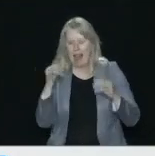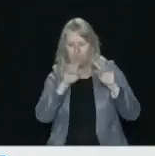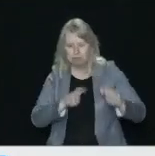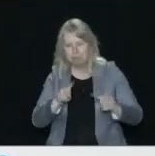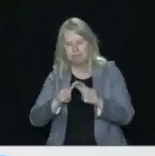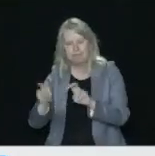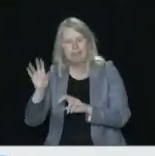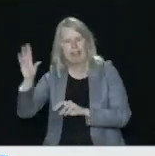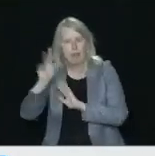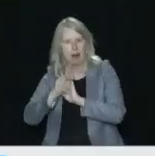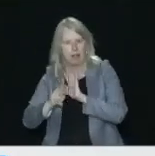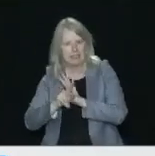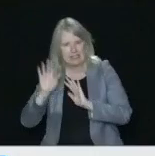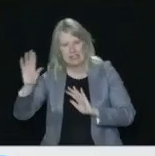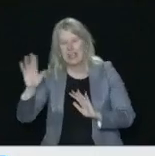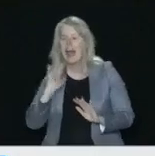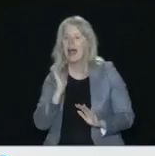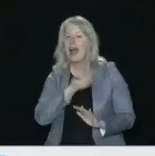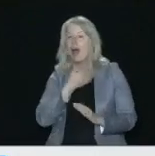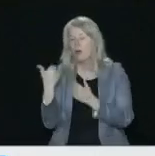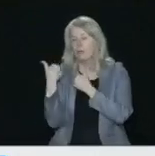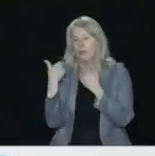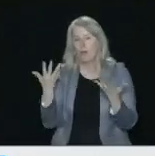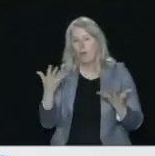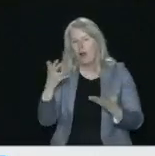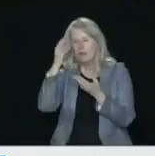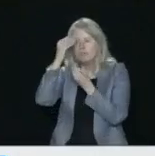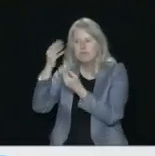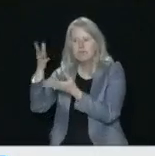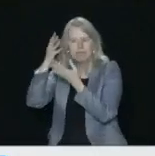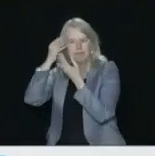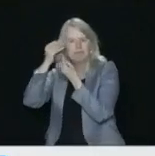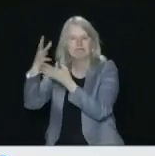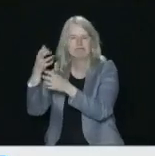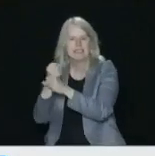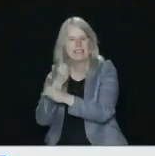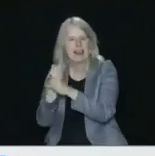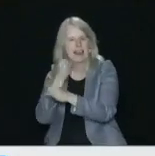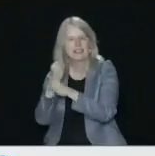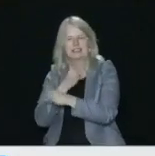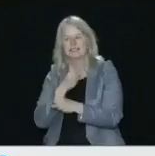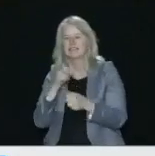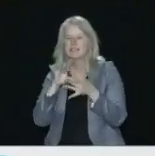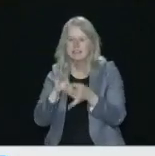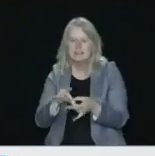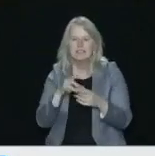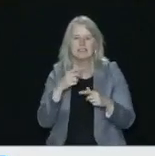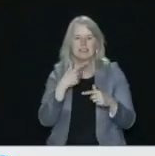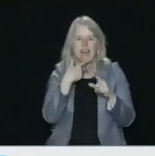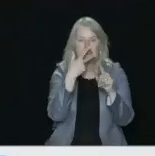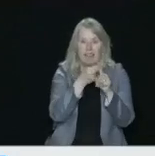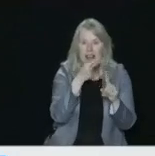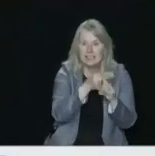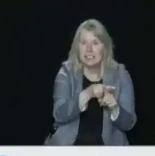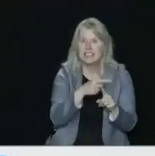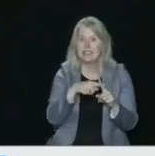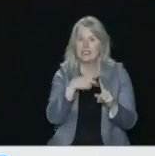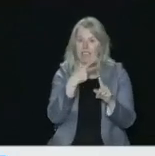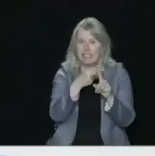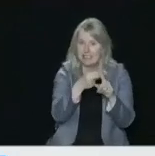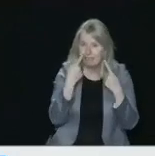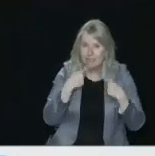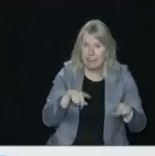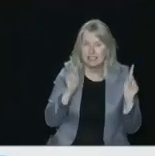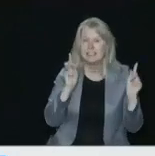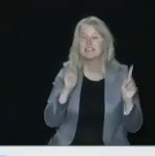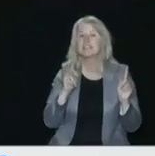It's Dr. Thank you. It's Dr. Sorry, New. Go ahead. Yeah. The other point I would make, it's interesting that maybe it's kind of overlooked, is